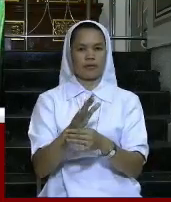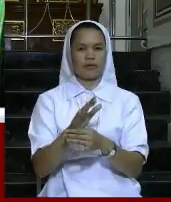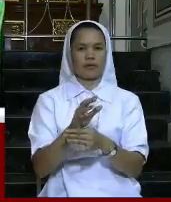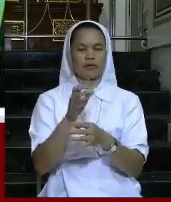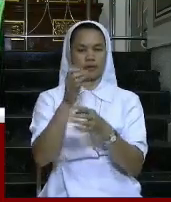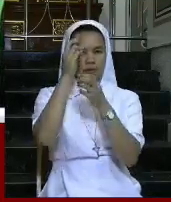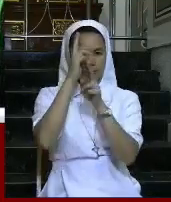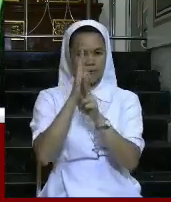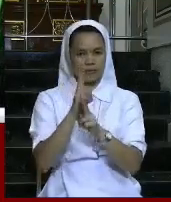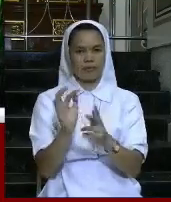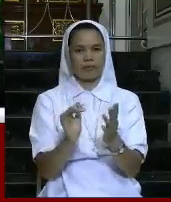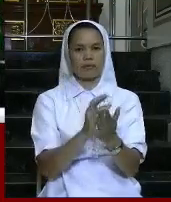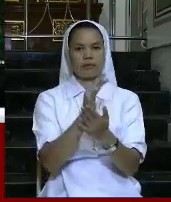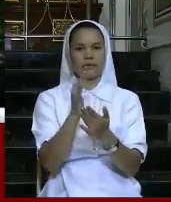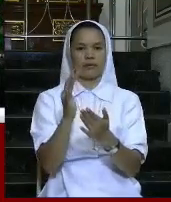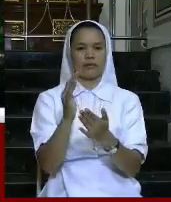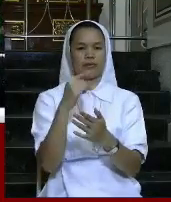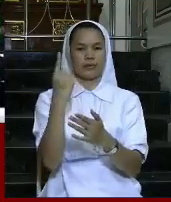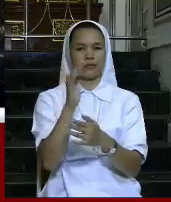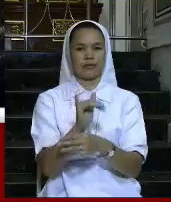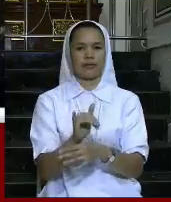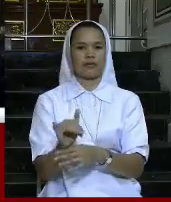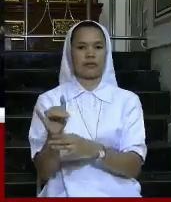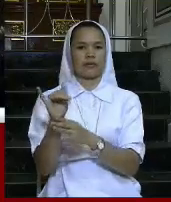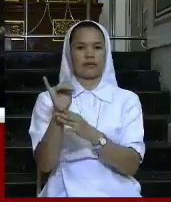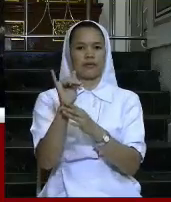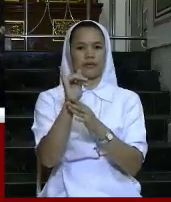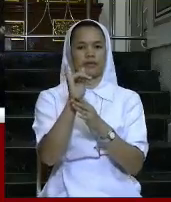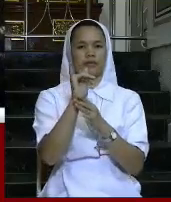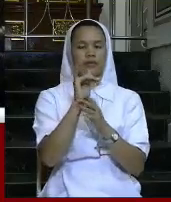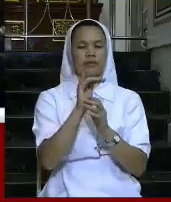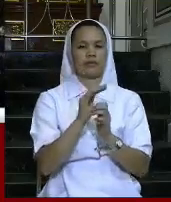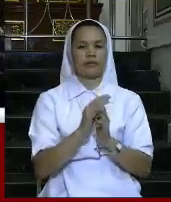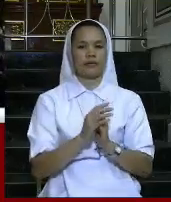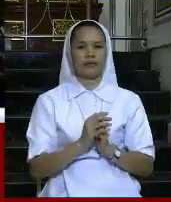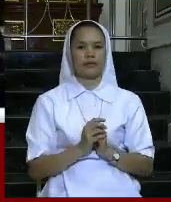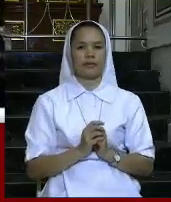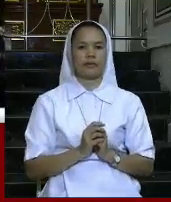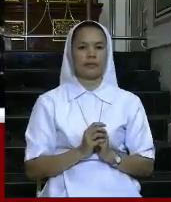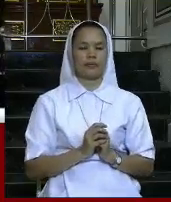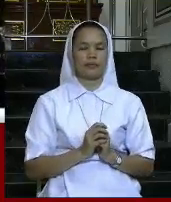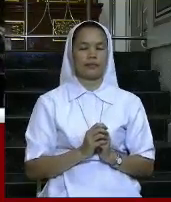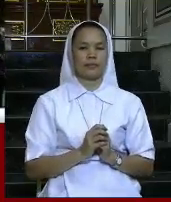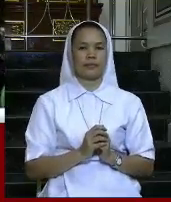all glory and honor is yours forever and ever.